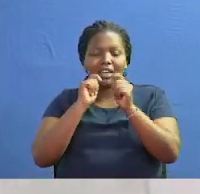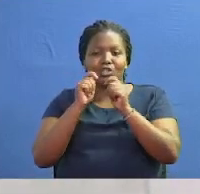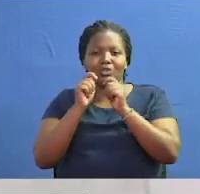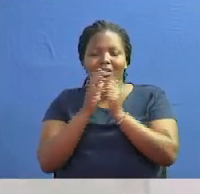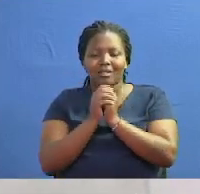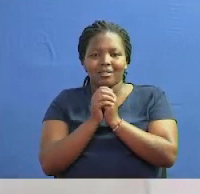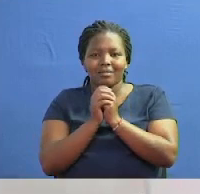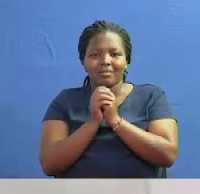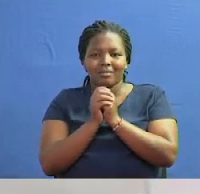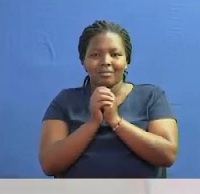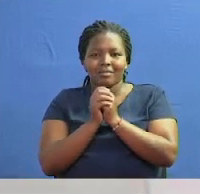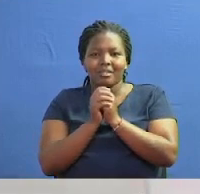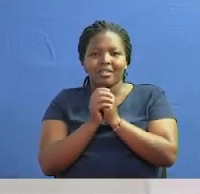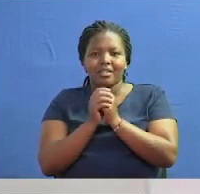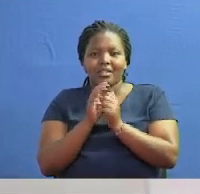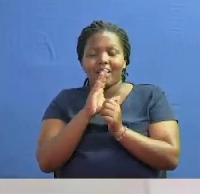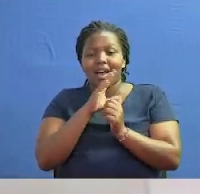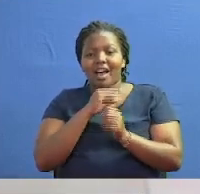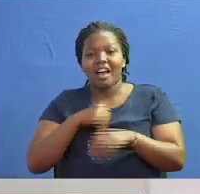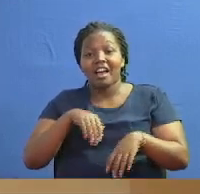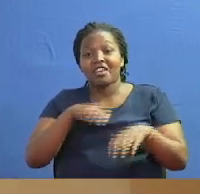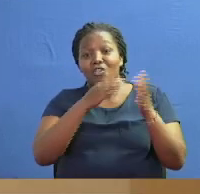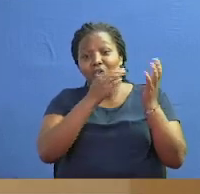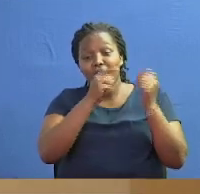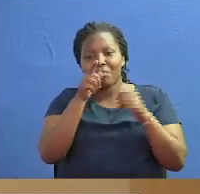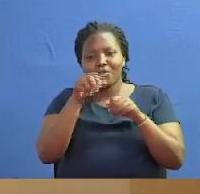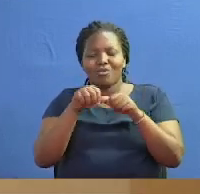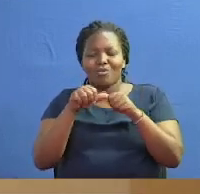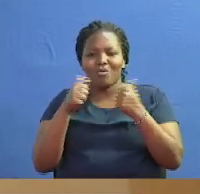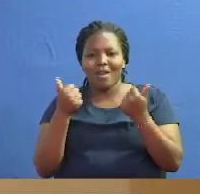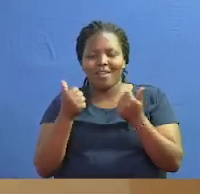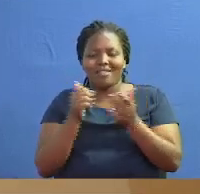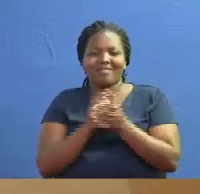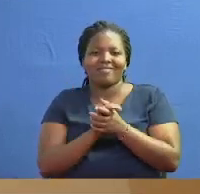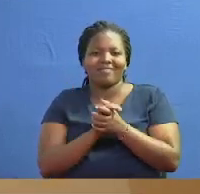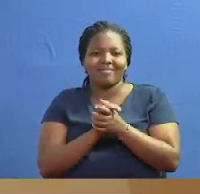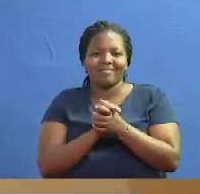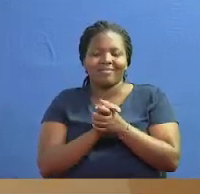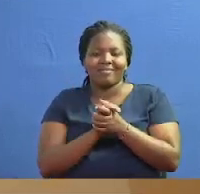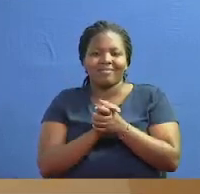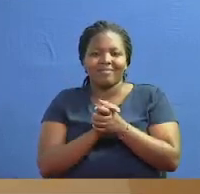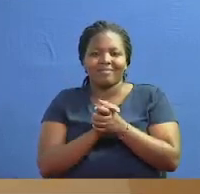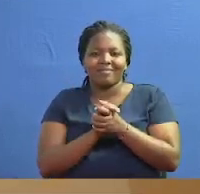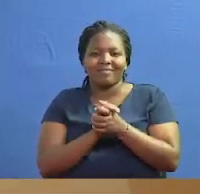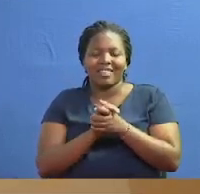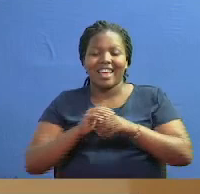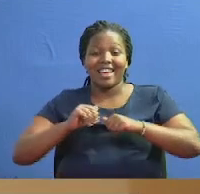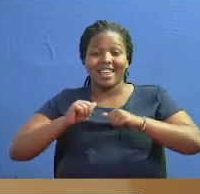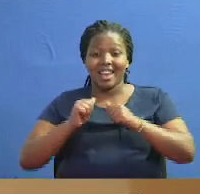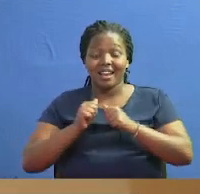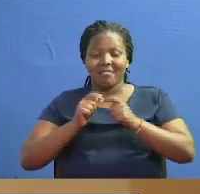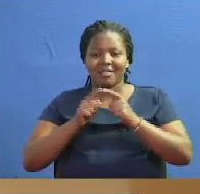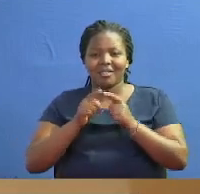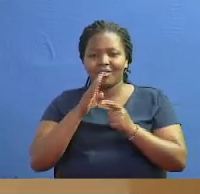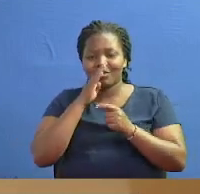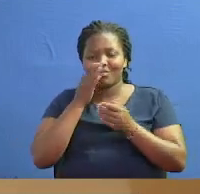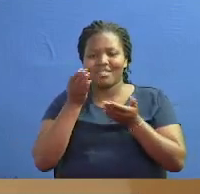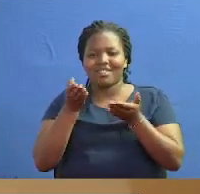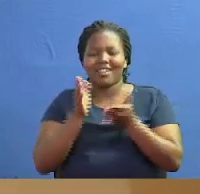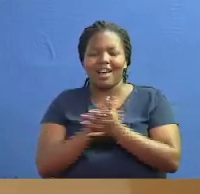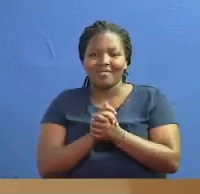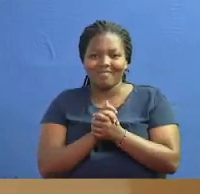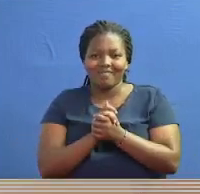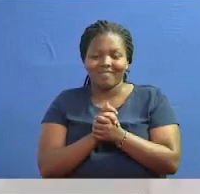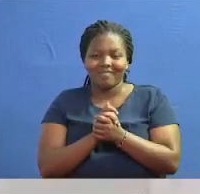of course, I hope you're doing quite well. Yeah. Thank you for having me. I'm glad to be with you, and yeah, I'm doing well. Thank you very much.